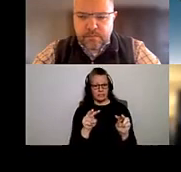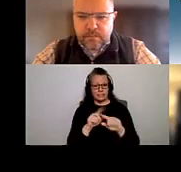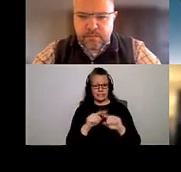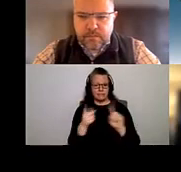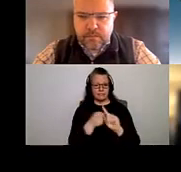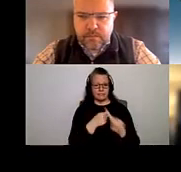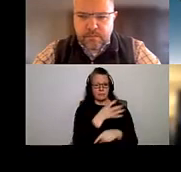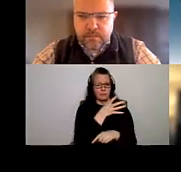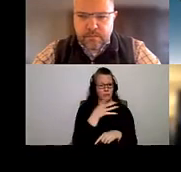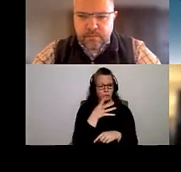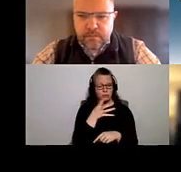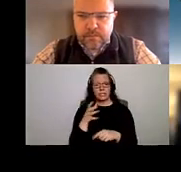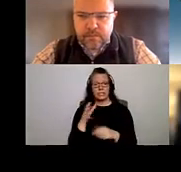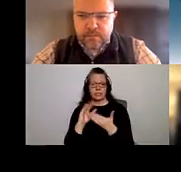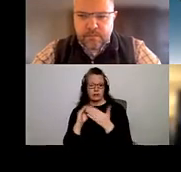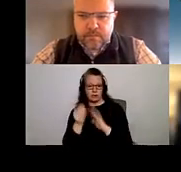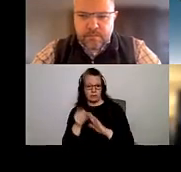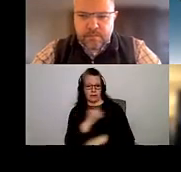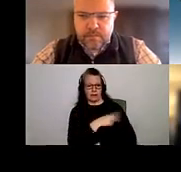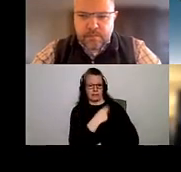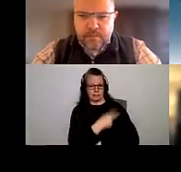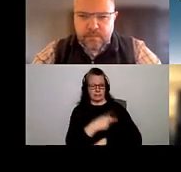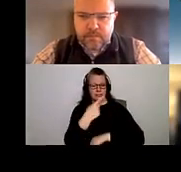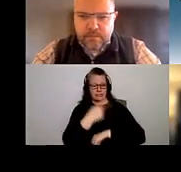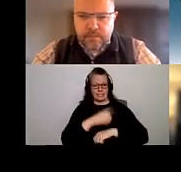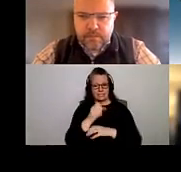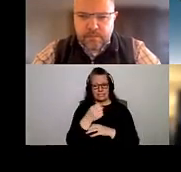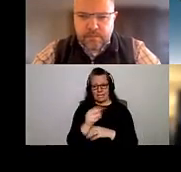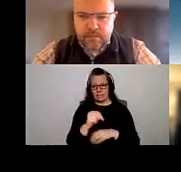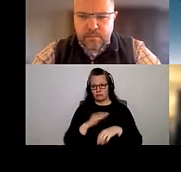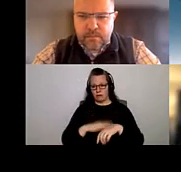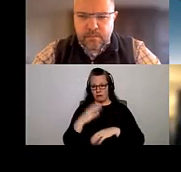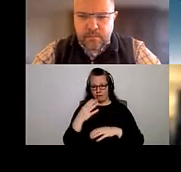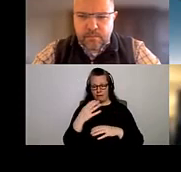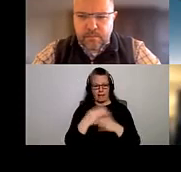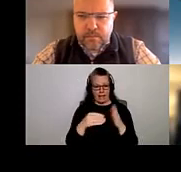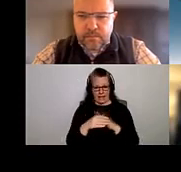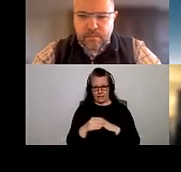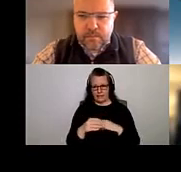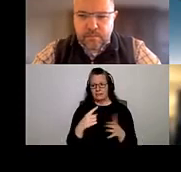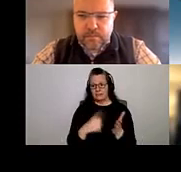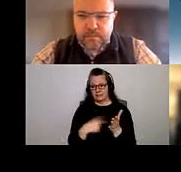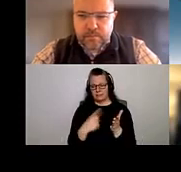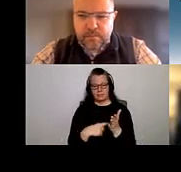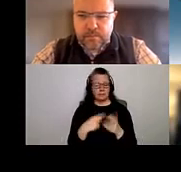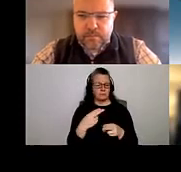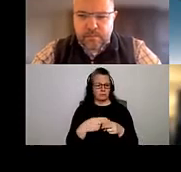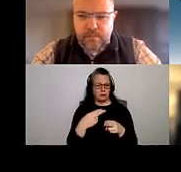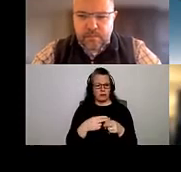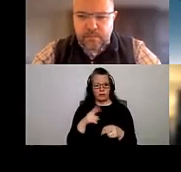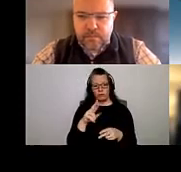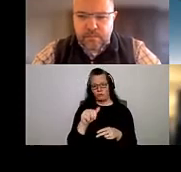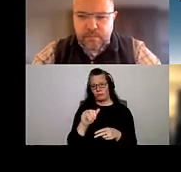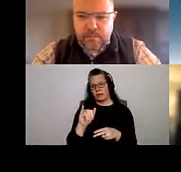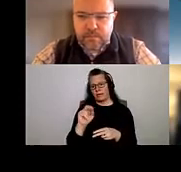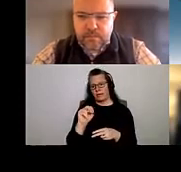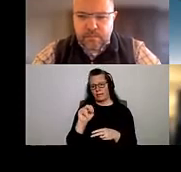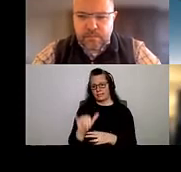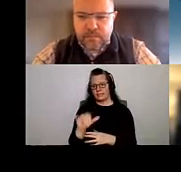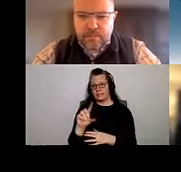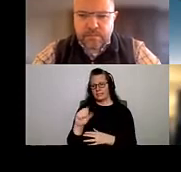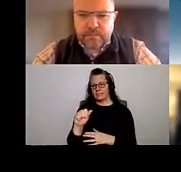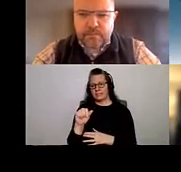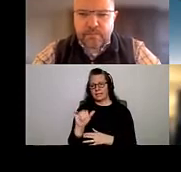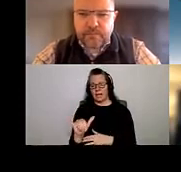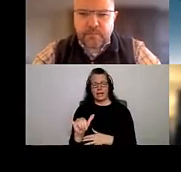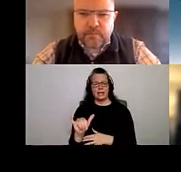hospitals' days cash on hand, sometimes called reserves or rainy day reserves. The 2019 rural hospitals had median days cash